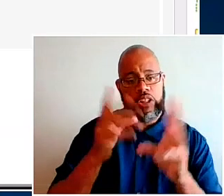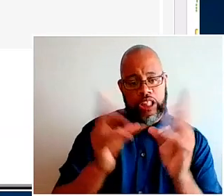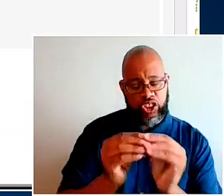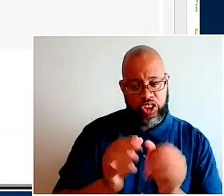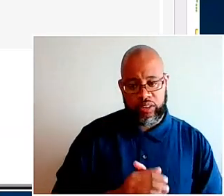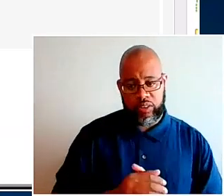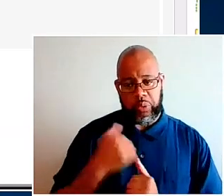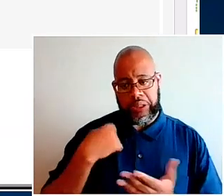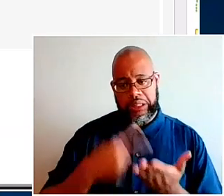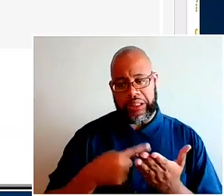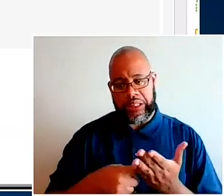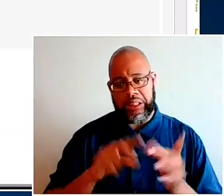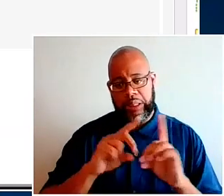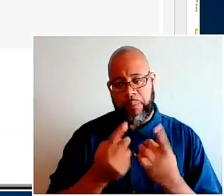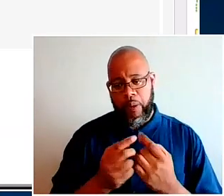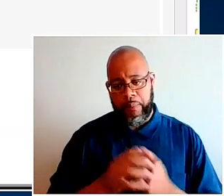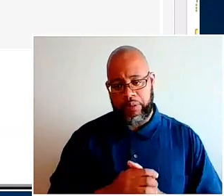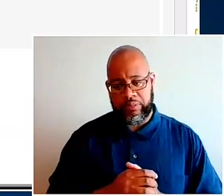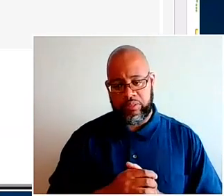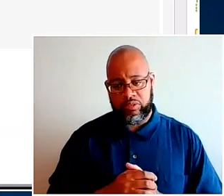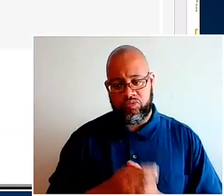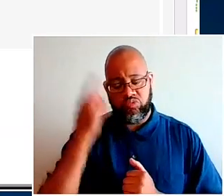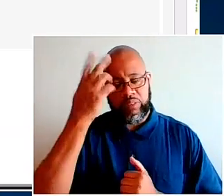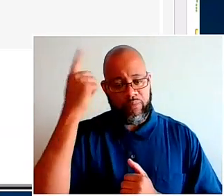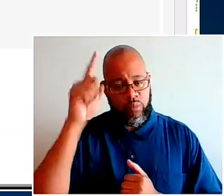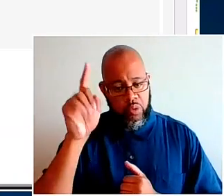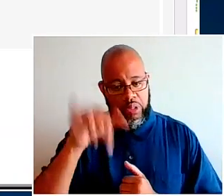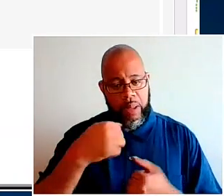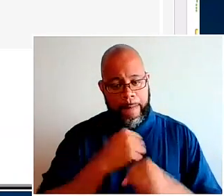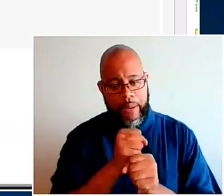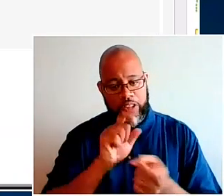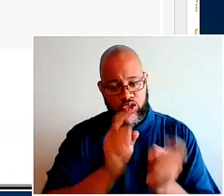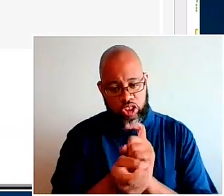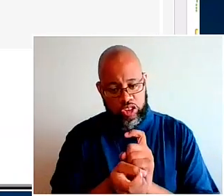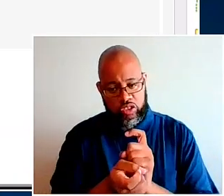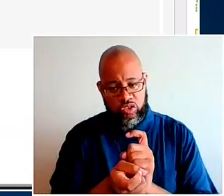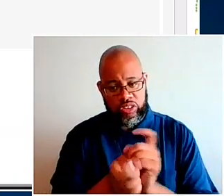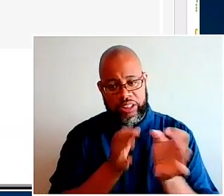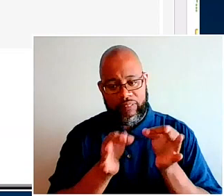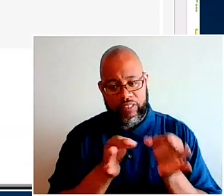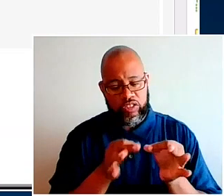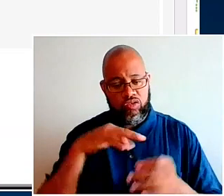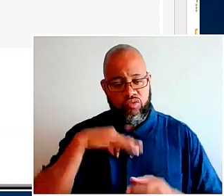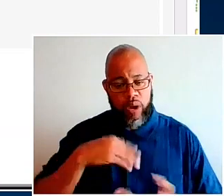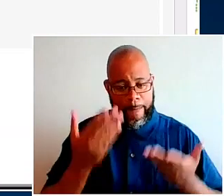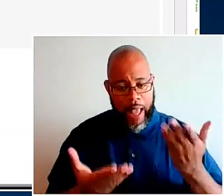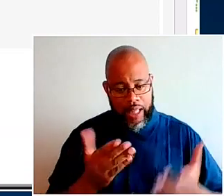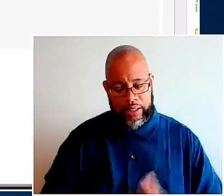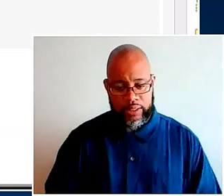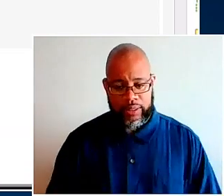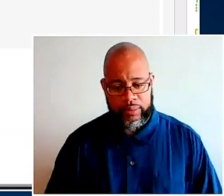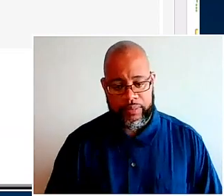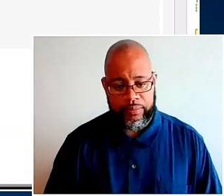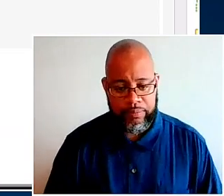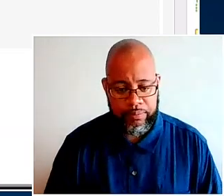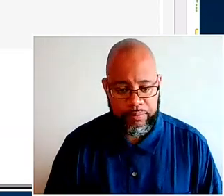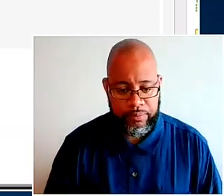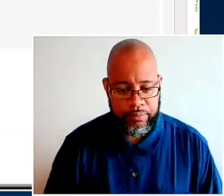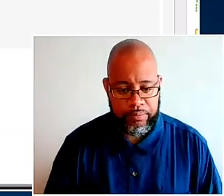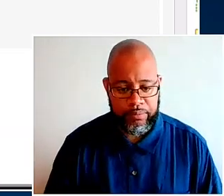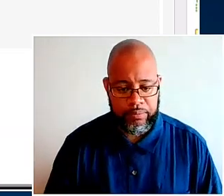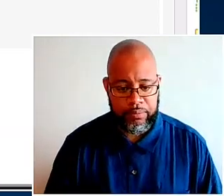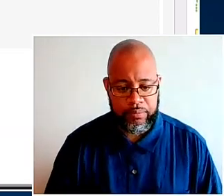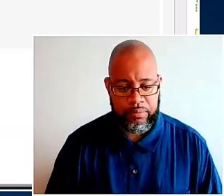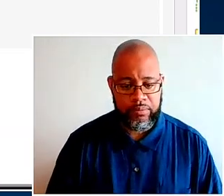we discussed the department's reasons for making this change to the definition of a credit balance, it essentially